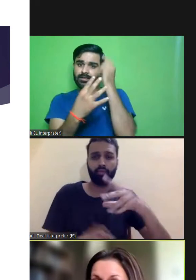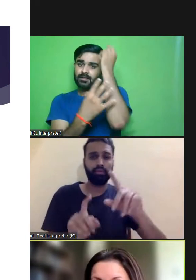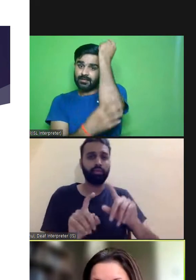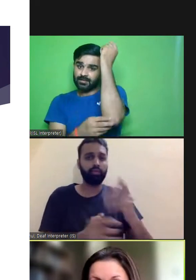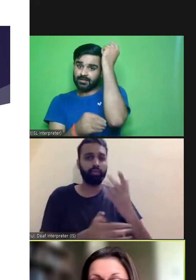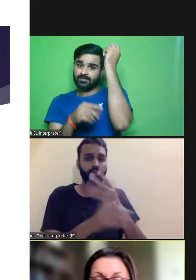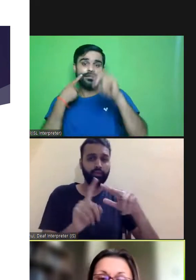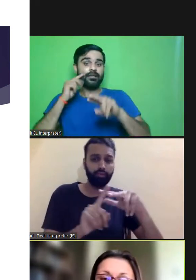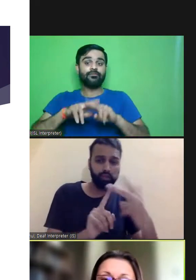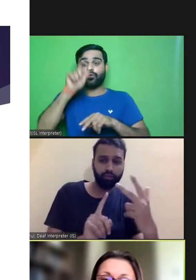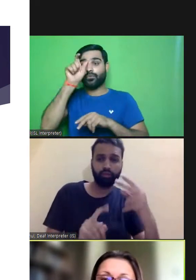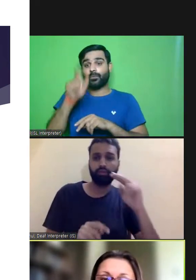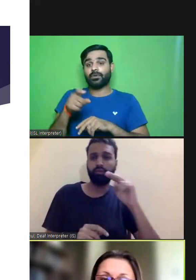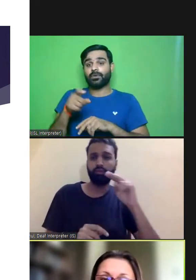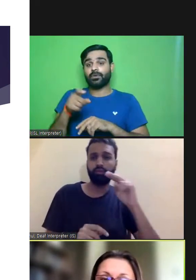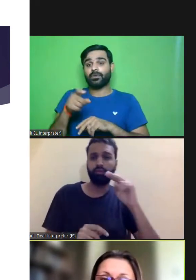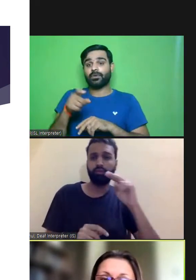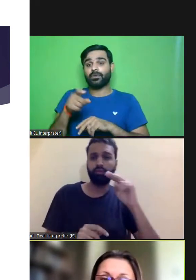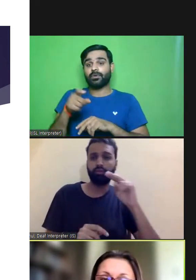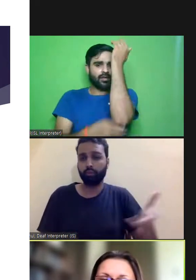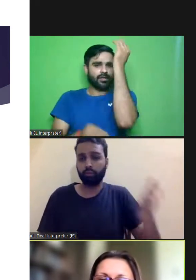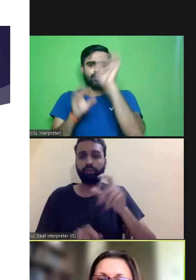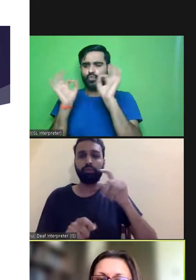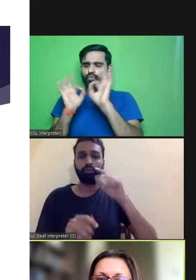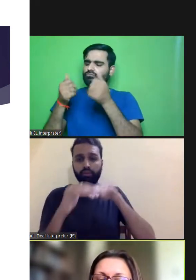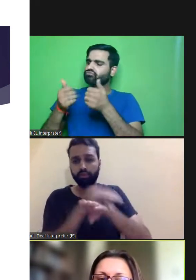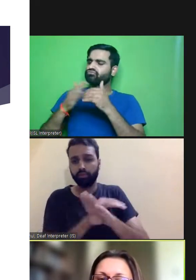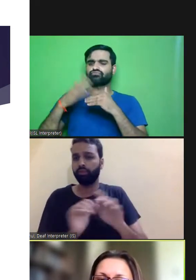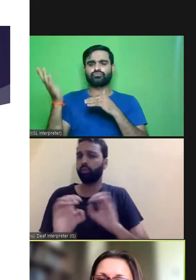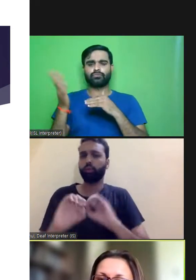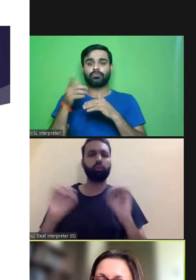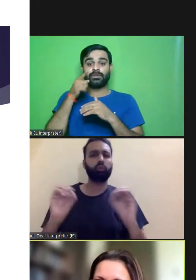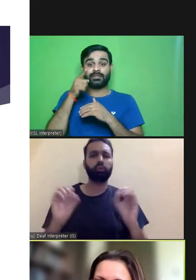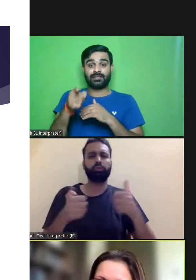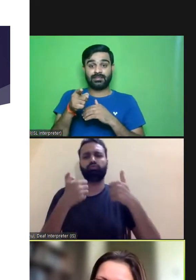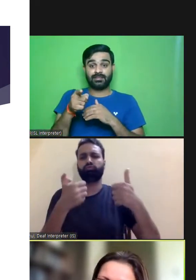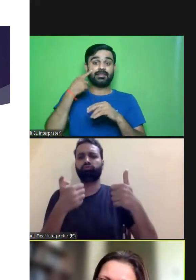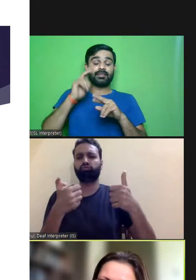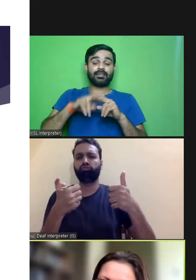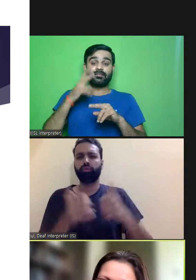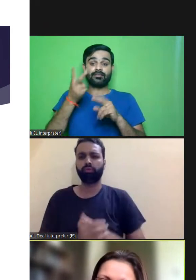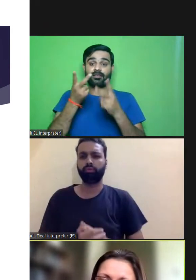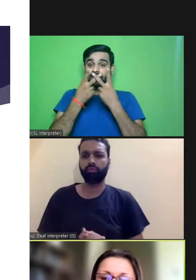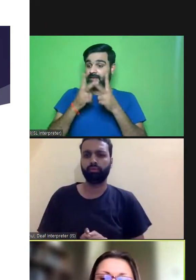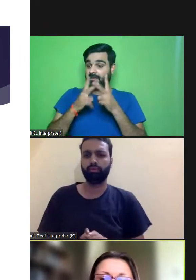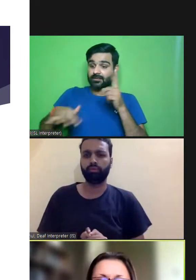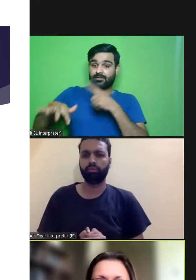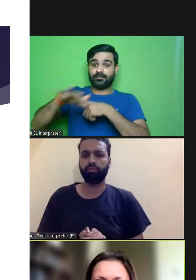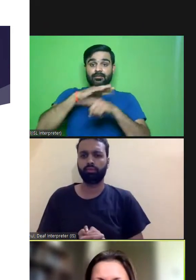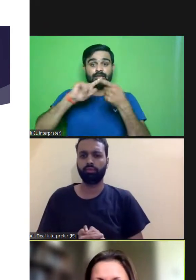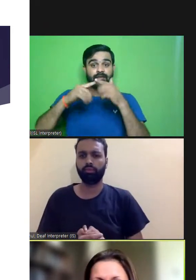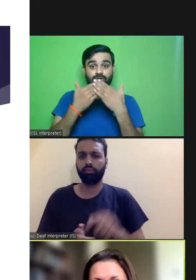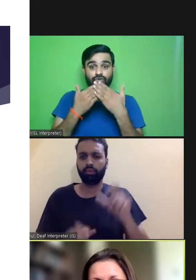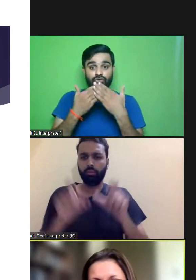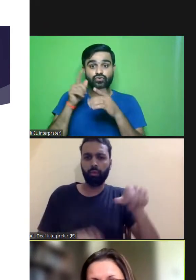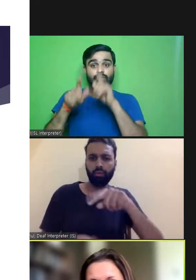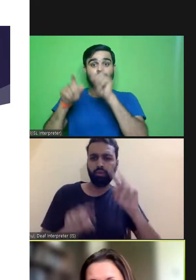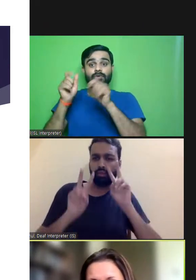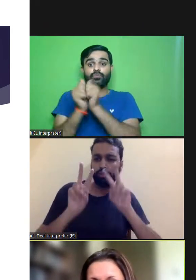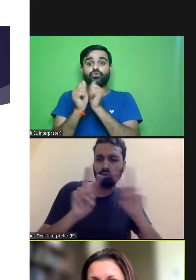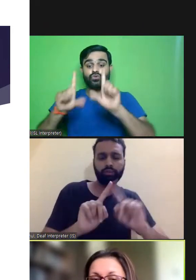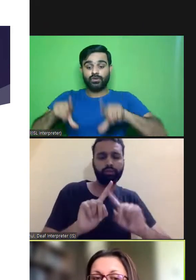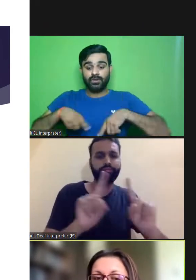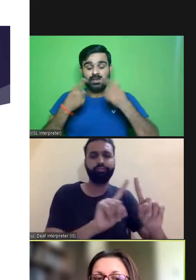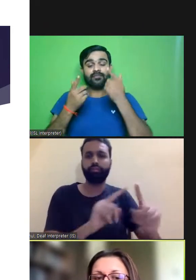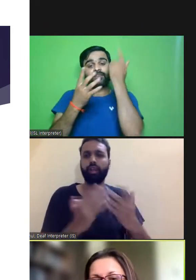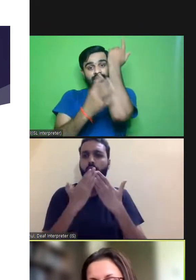the person is not inside poverty anymore, but when you reduce the different deprivations, you will notice that people who are living in